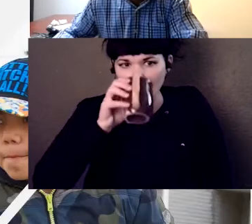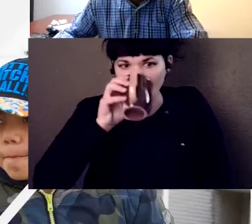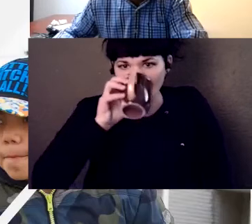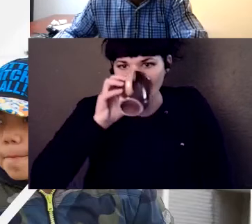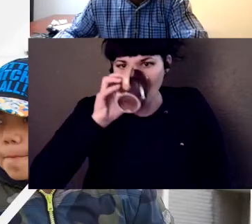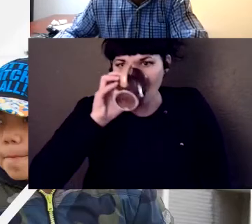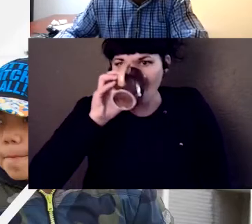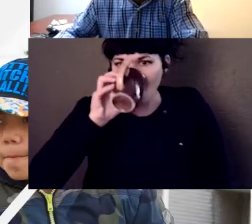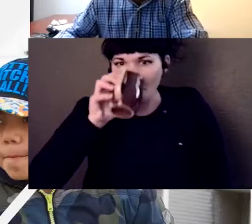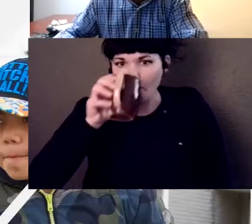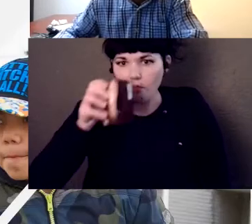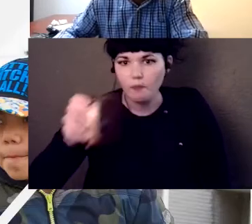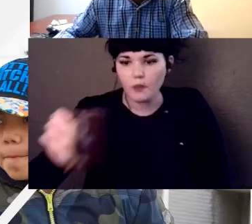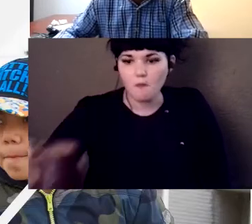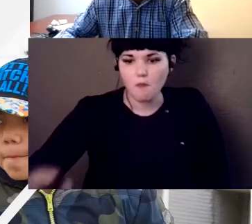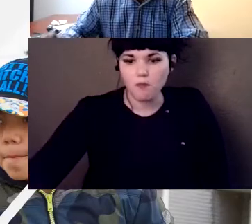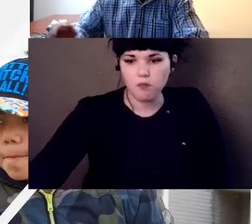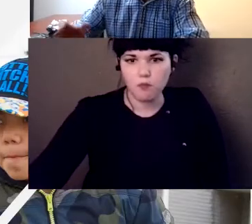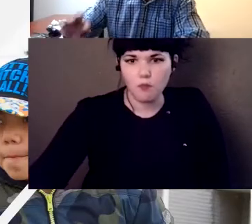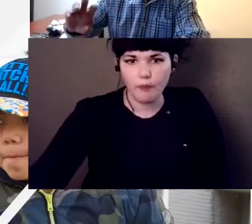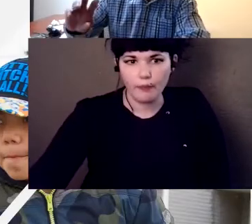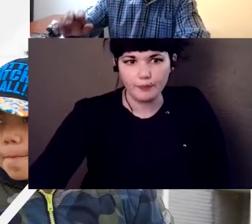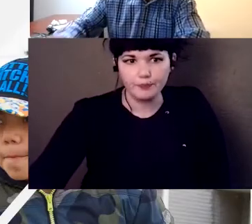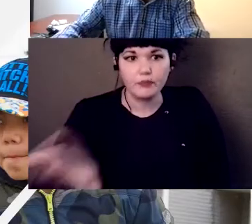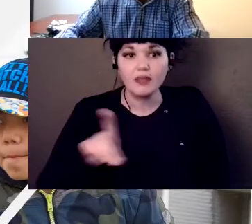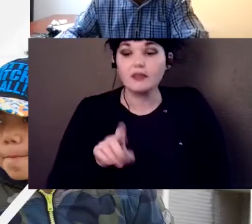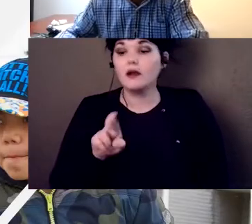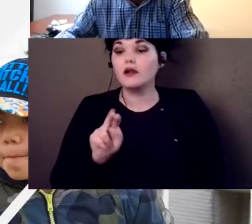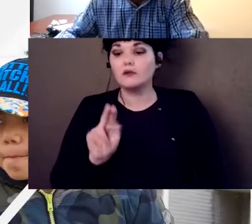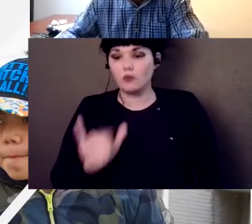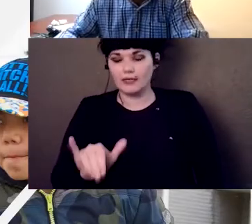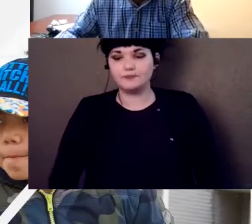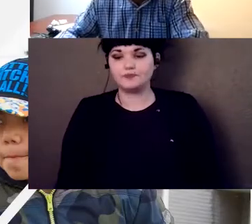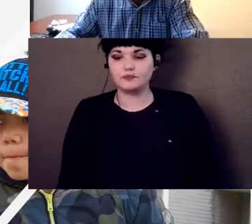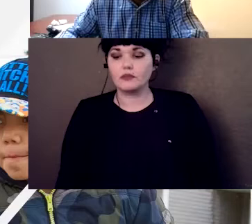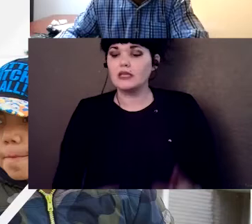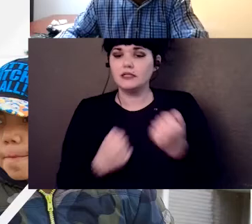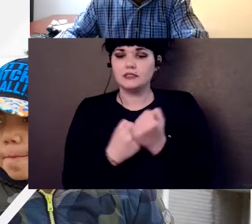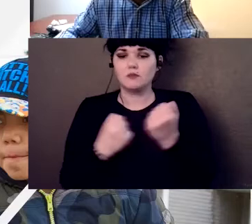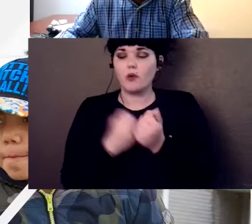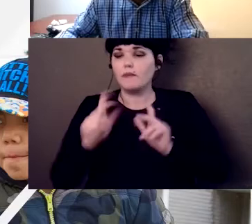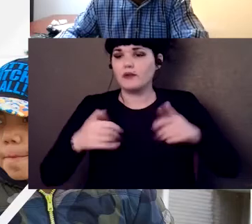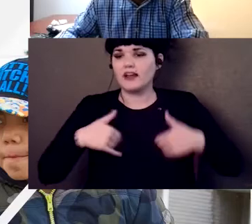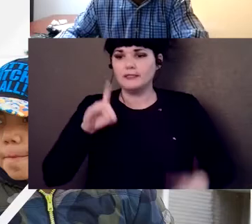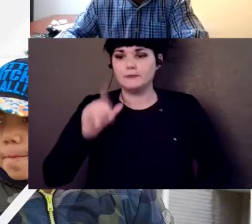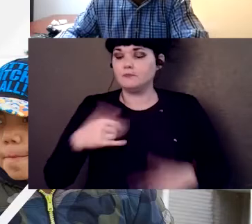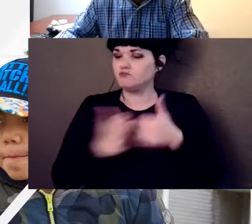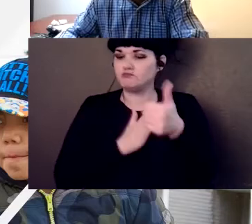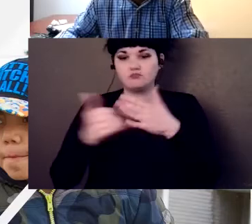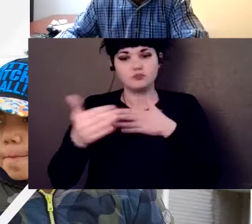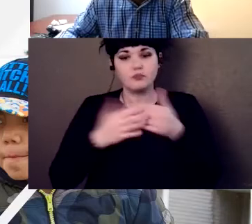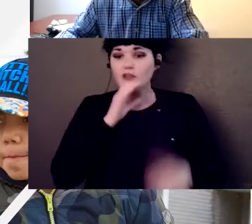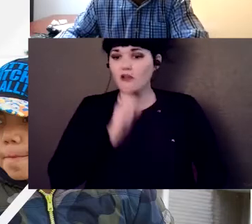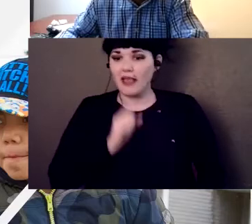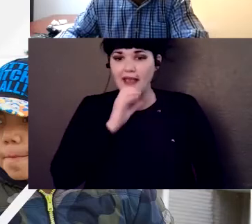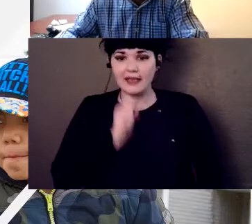As far as what DRNY supports, people with disabilities of all ages in a range of areas.